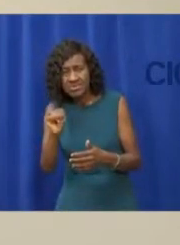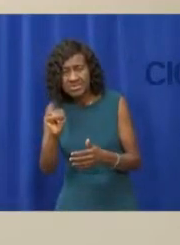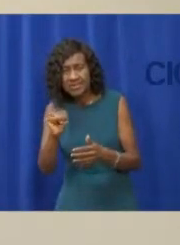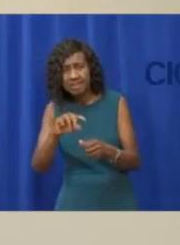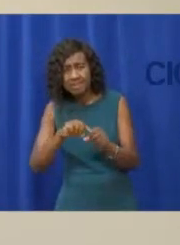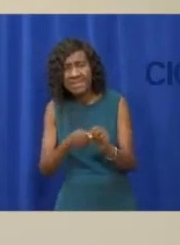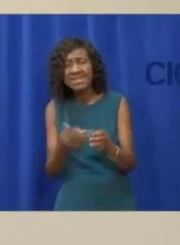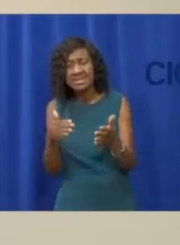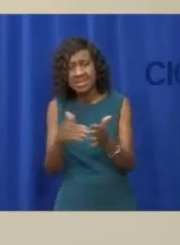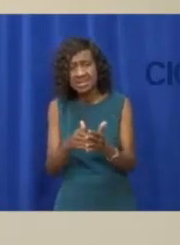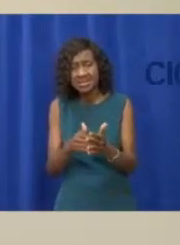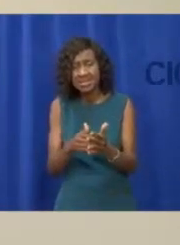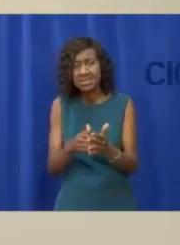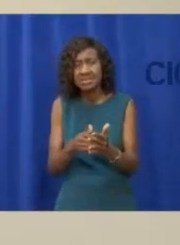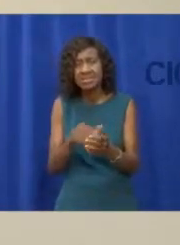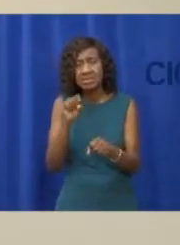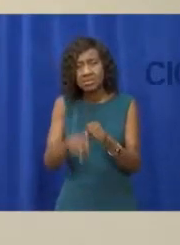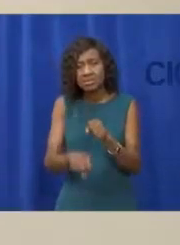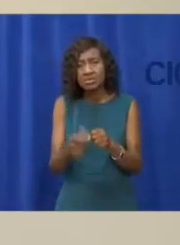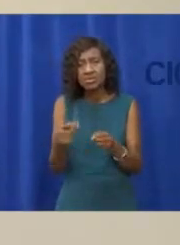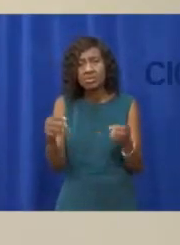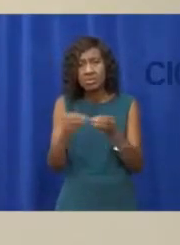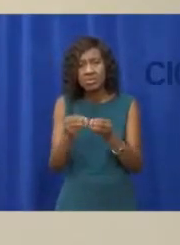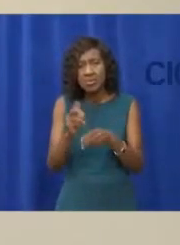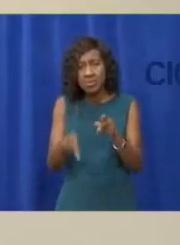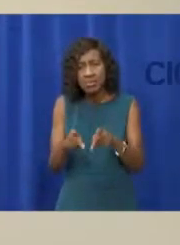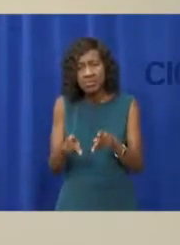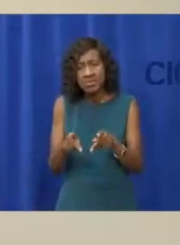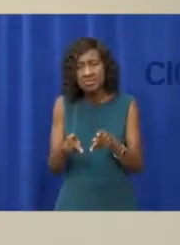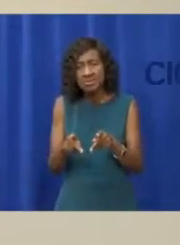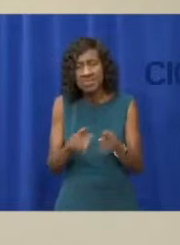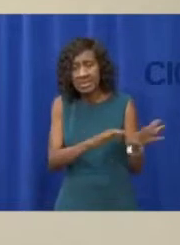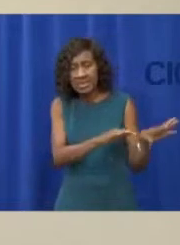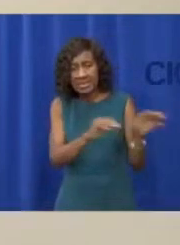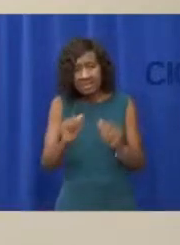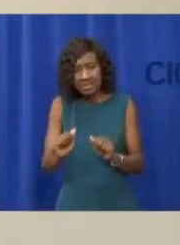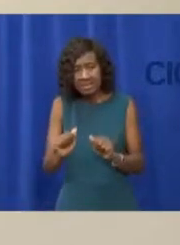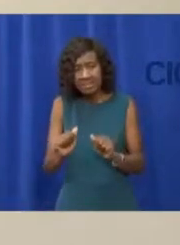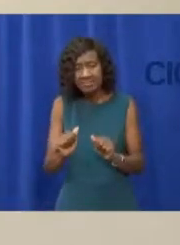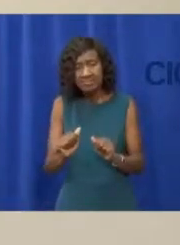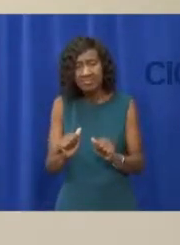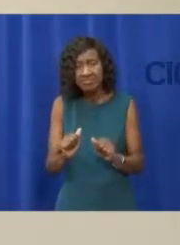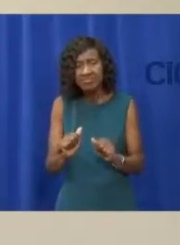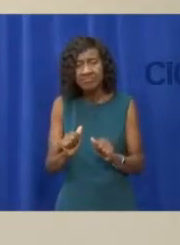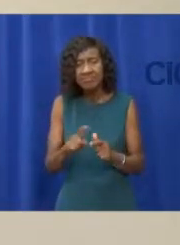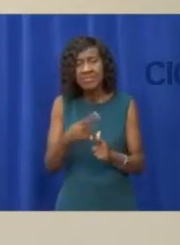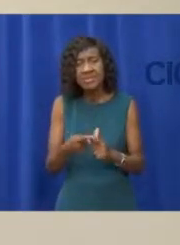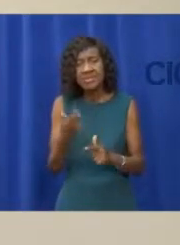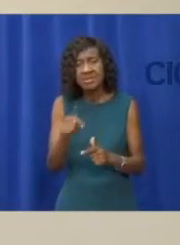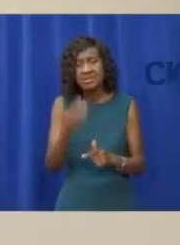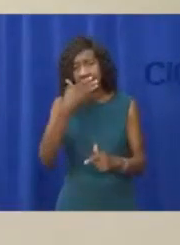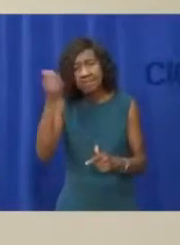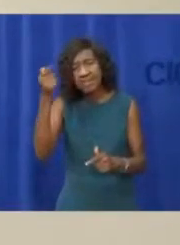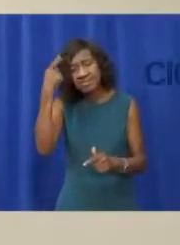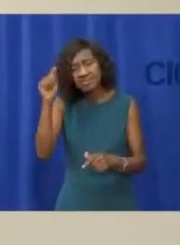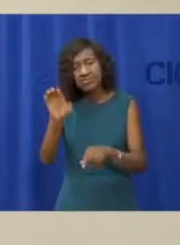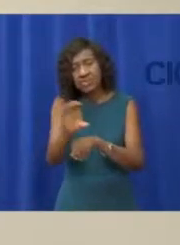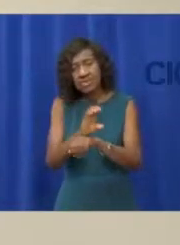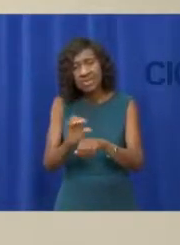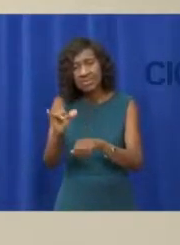frankly, the better off everyone will be. Because if they don't have the means to look after themselves